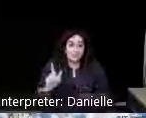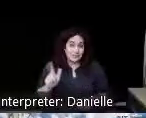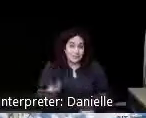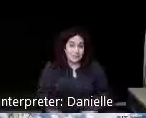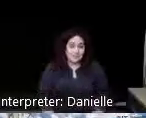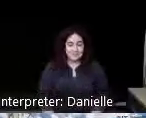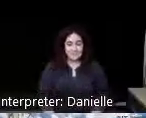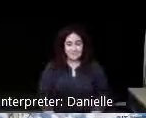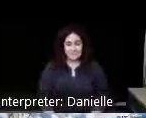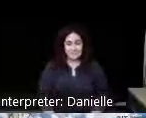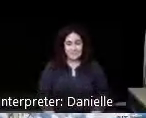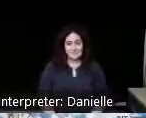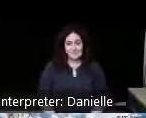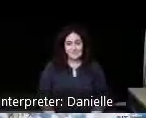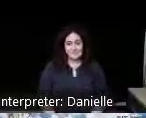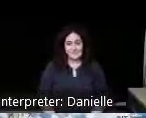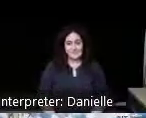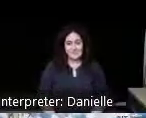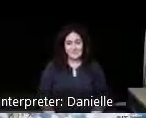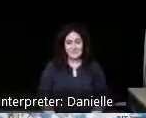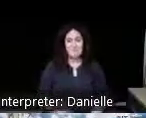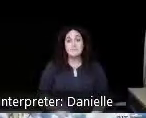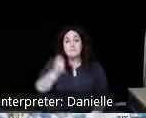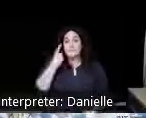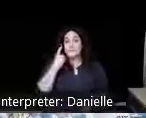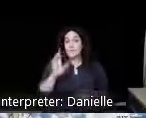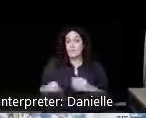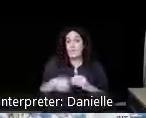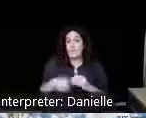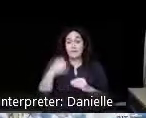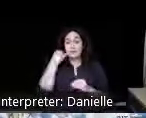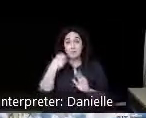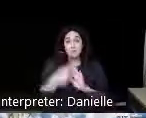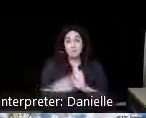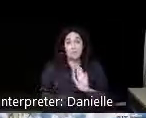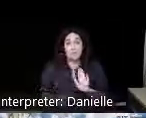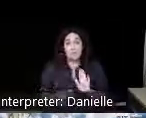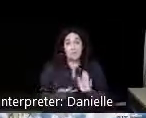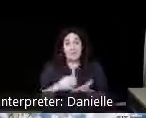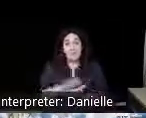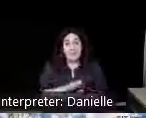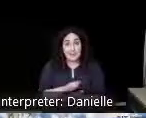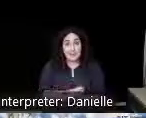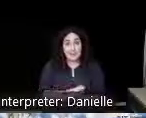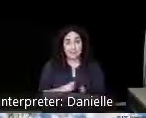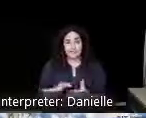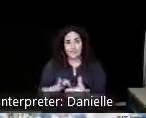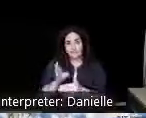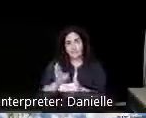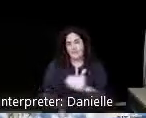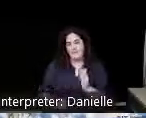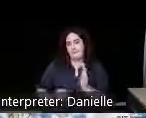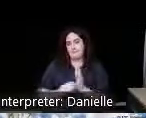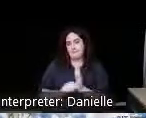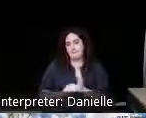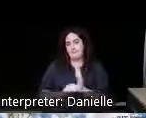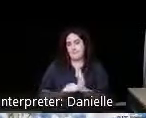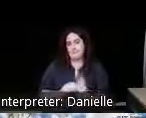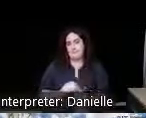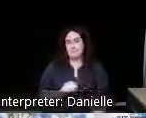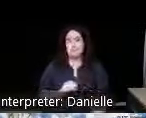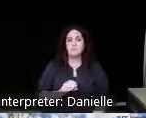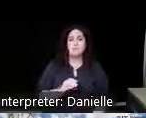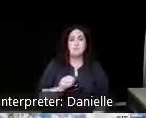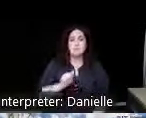quickly say is if you do have a look at the paper, there's a section at the end where the authors, so myself and